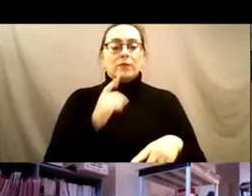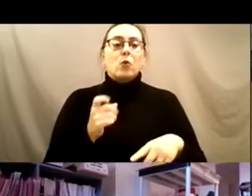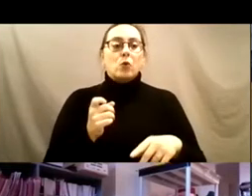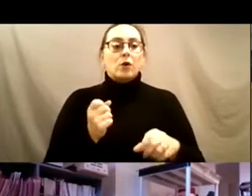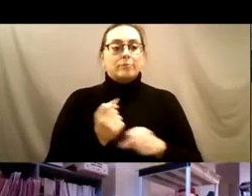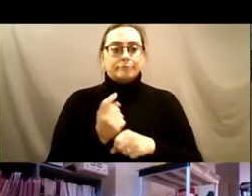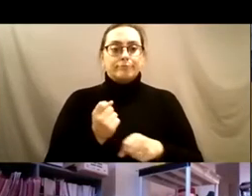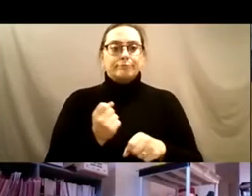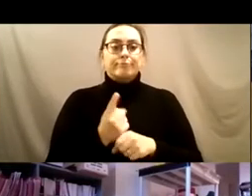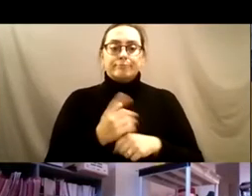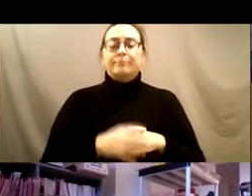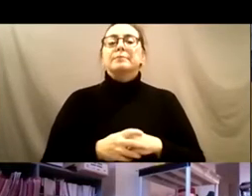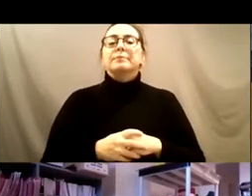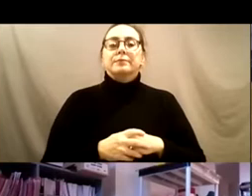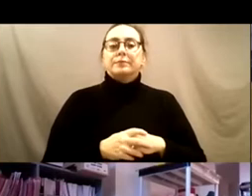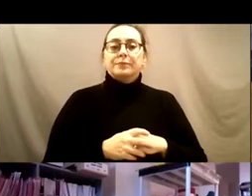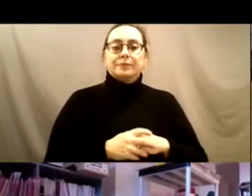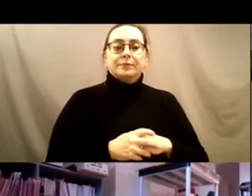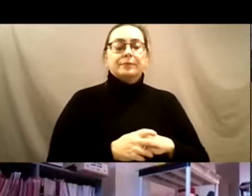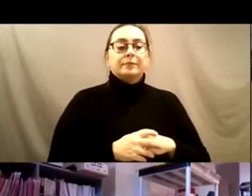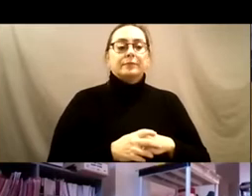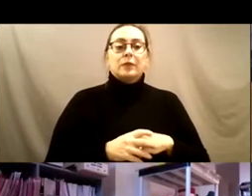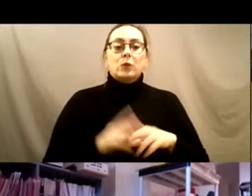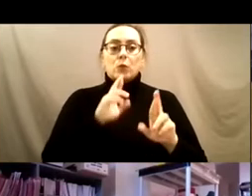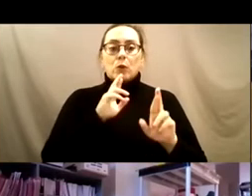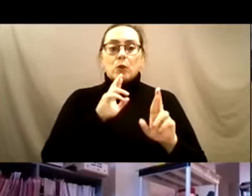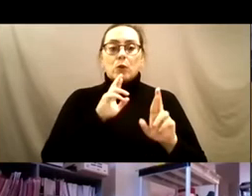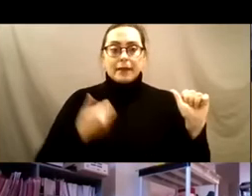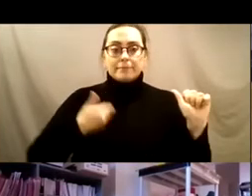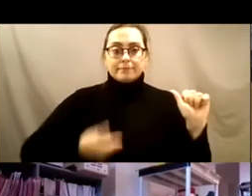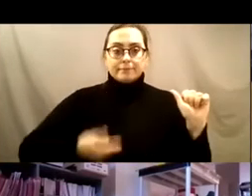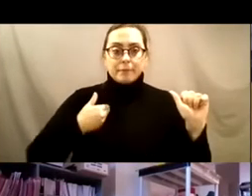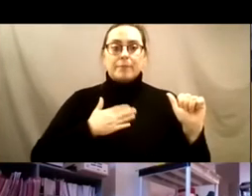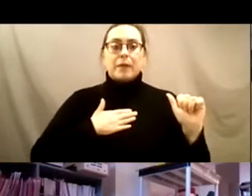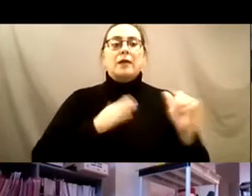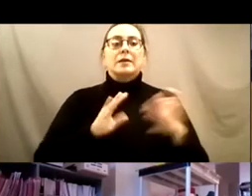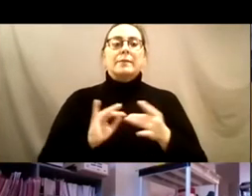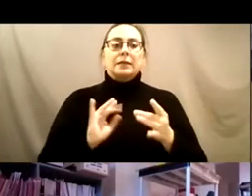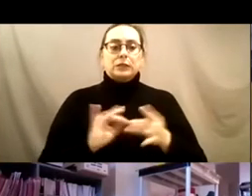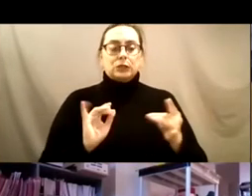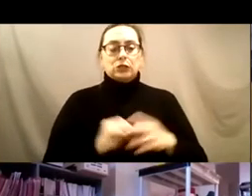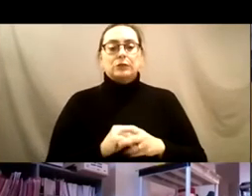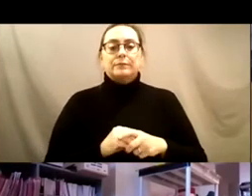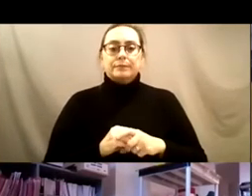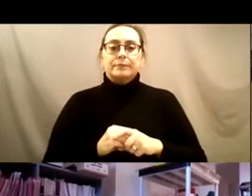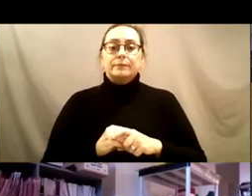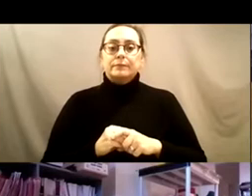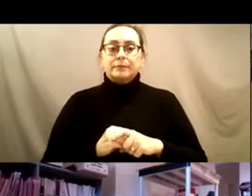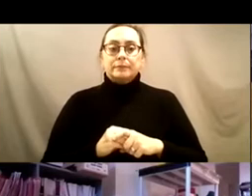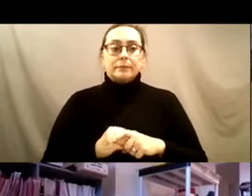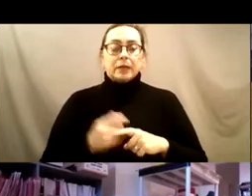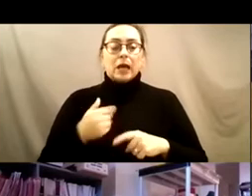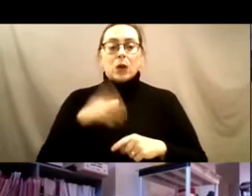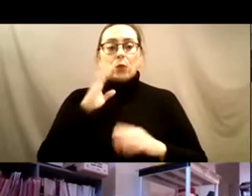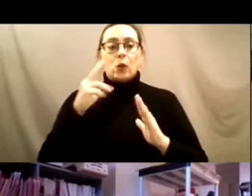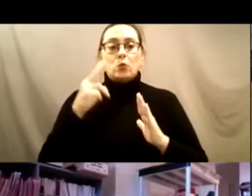end. The first report A is my message, and I will read from